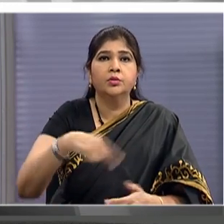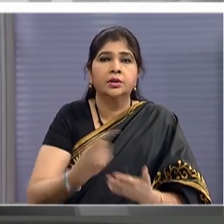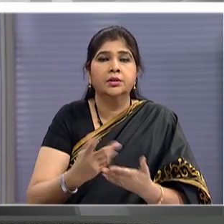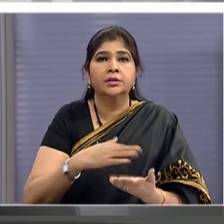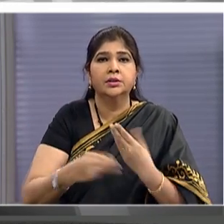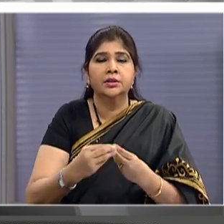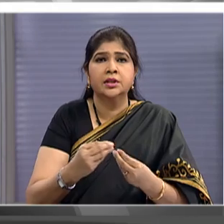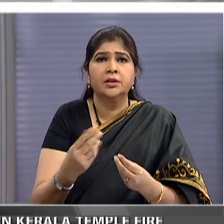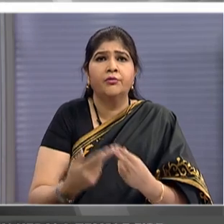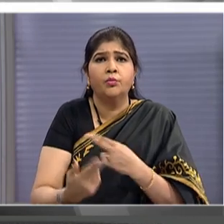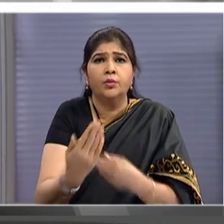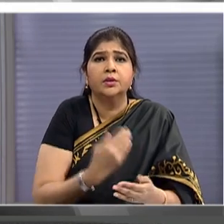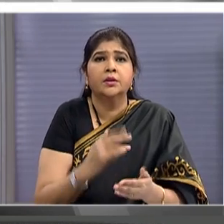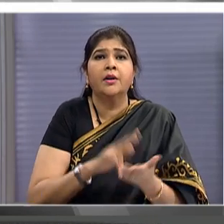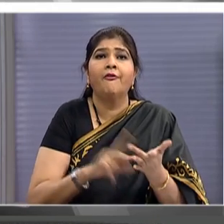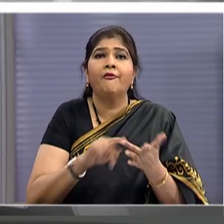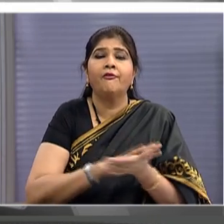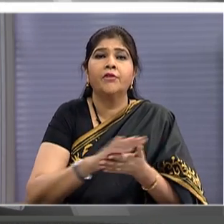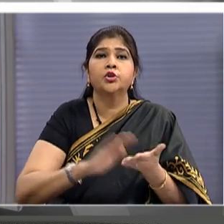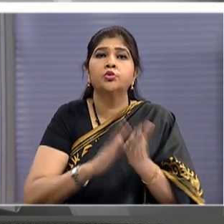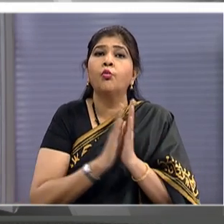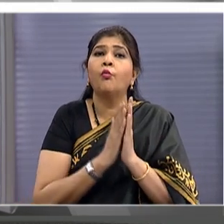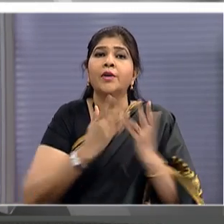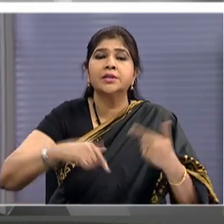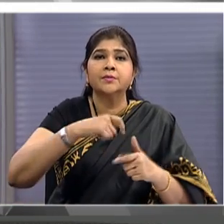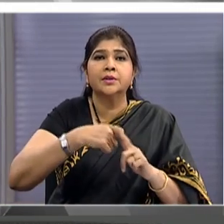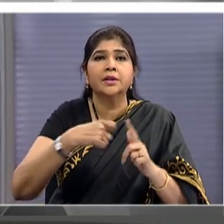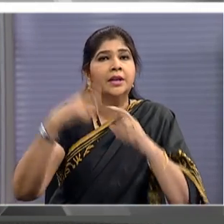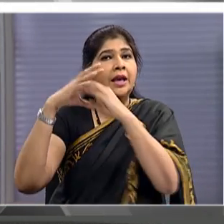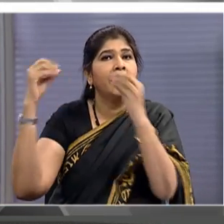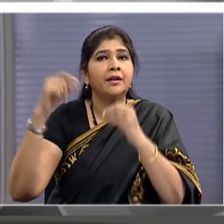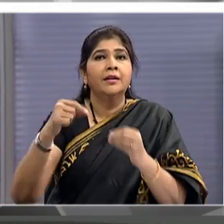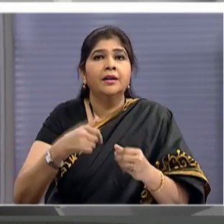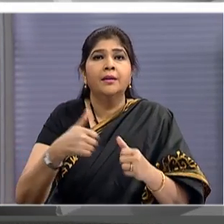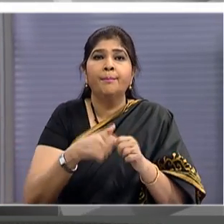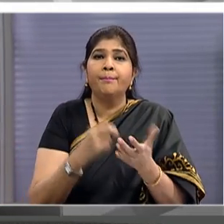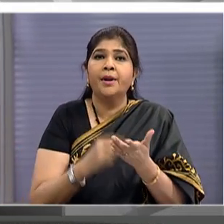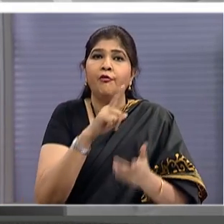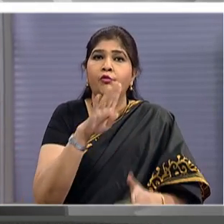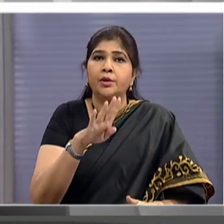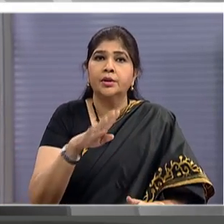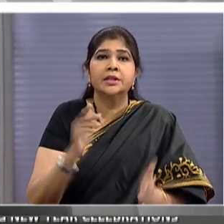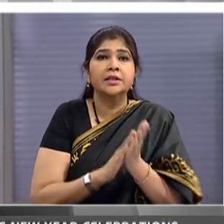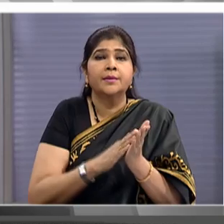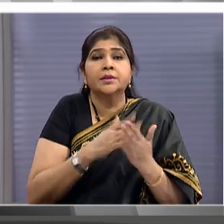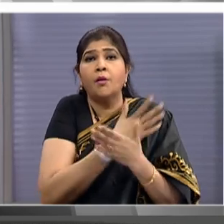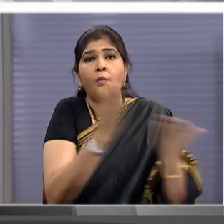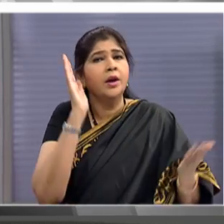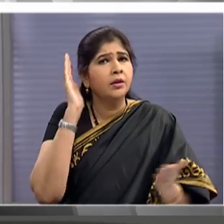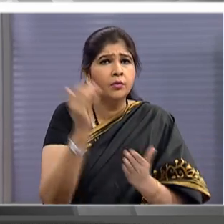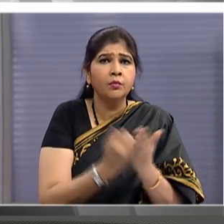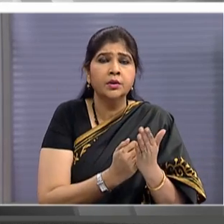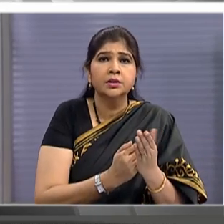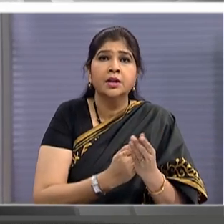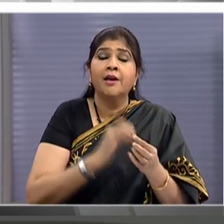occurred just a few days before the Vishu festival in Kerala on April 14th. The celebration, widely known as the Festival of Light and